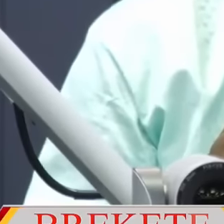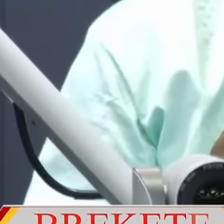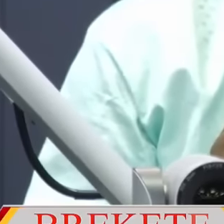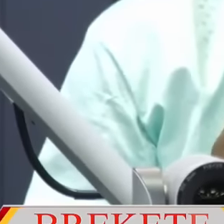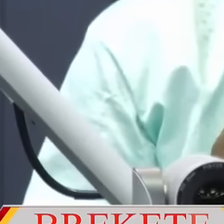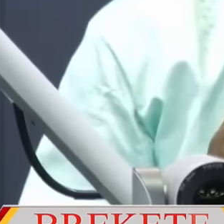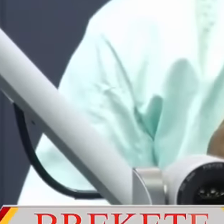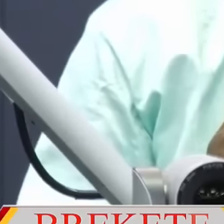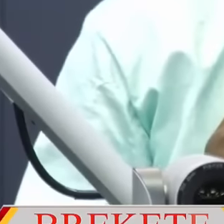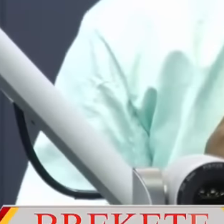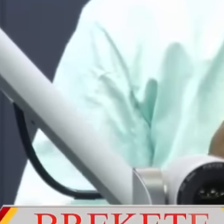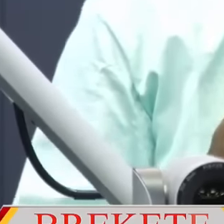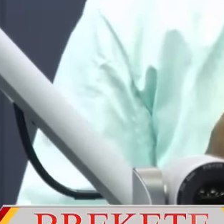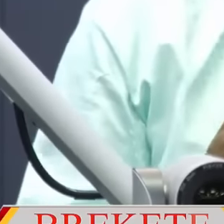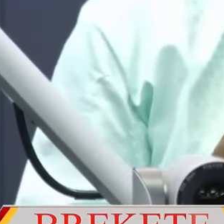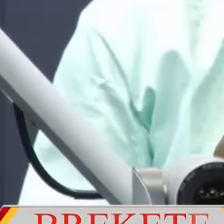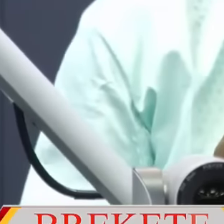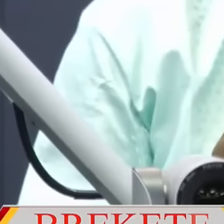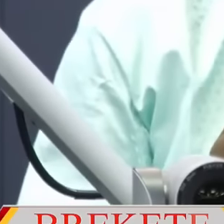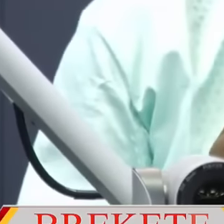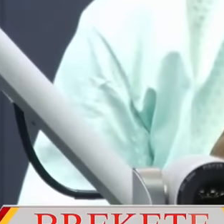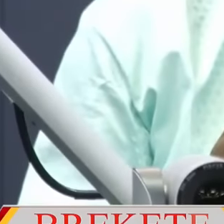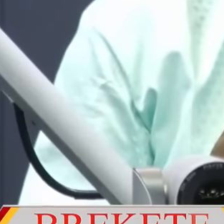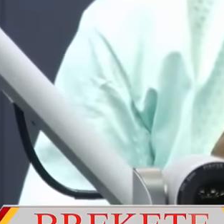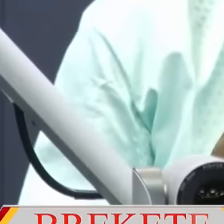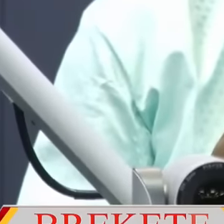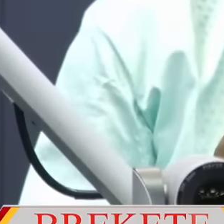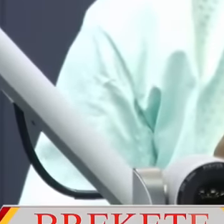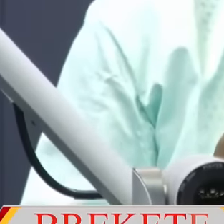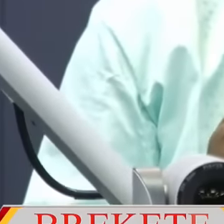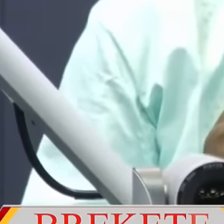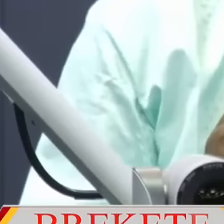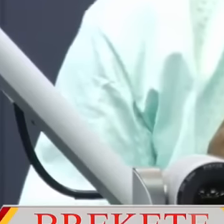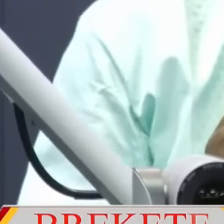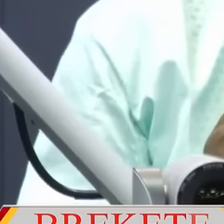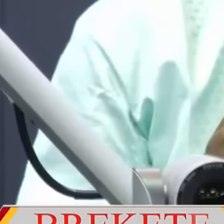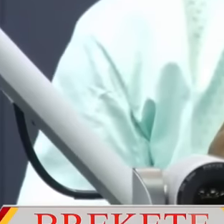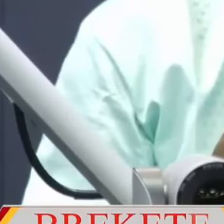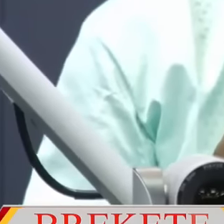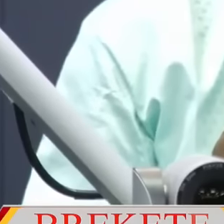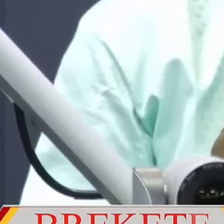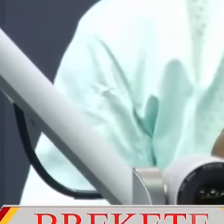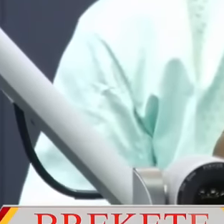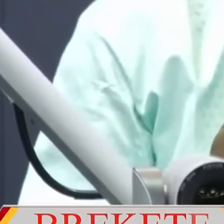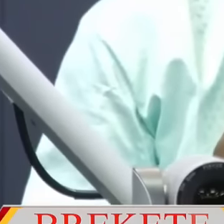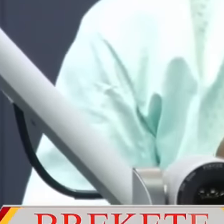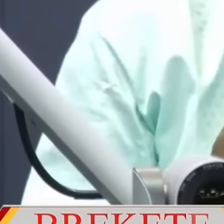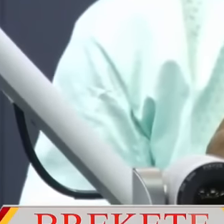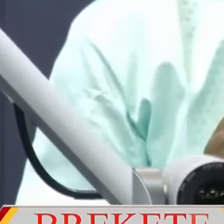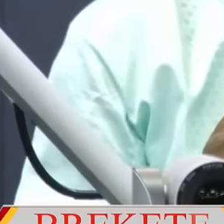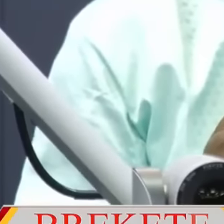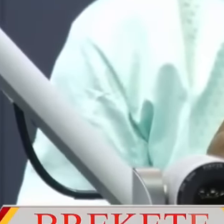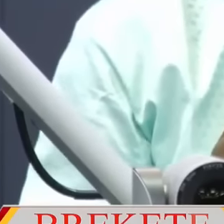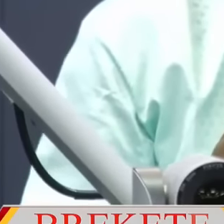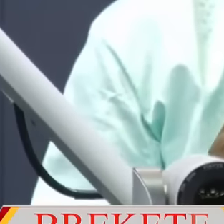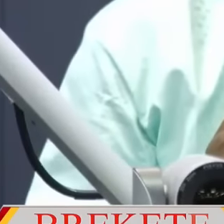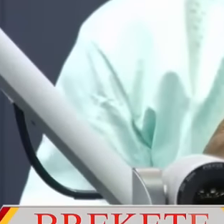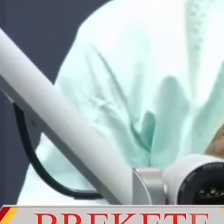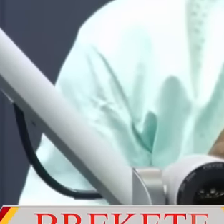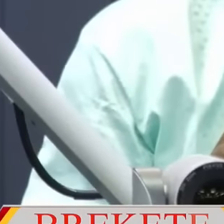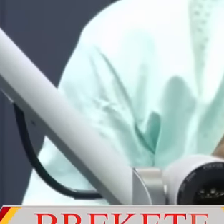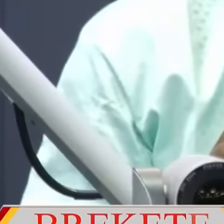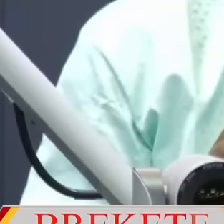ta ba da ana bashi washe gari kawai sai ya ce ai shi ba shi zai kiwata dabbobin